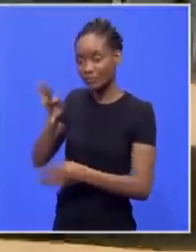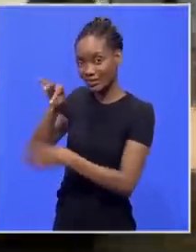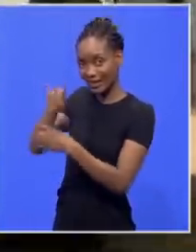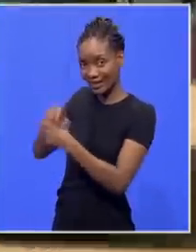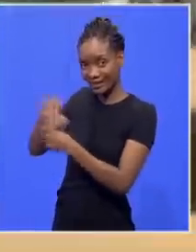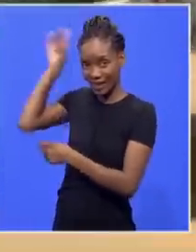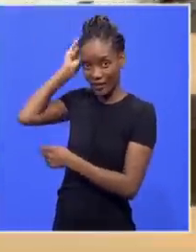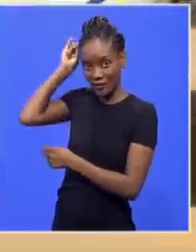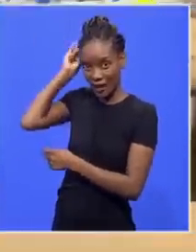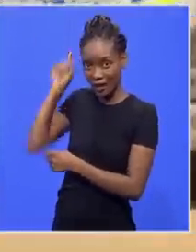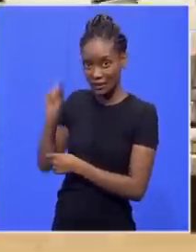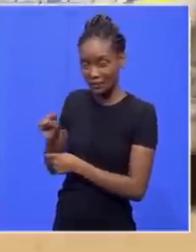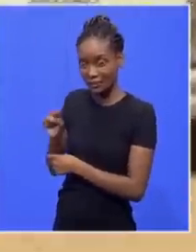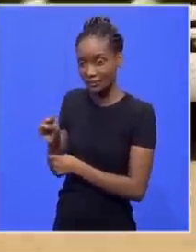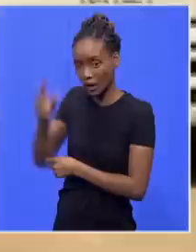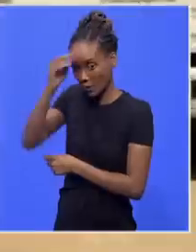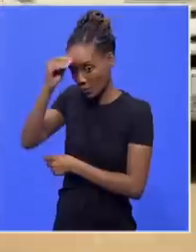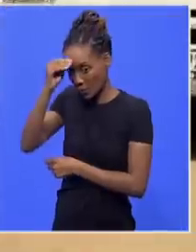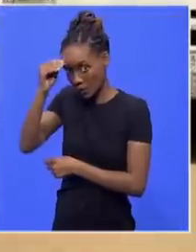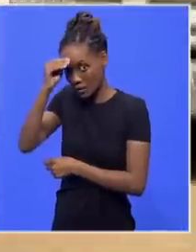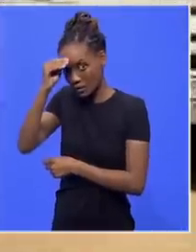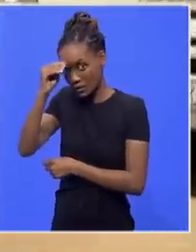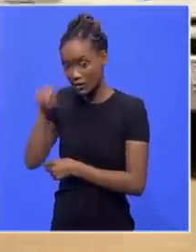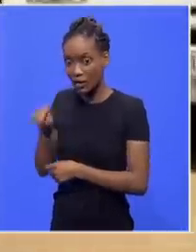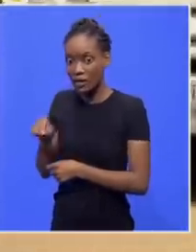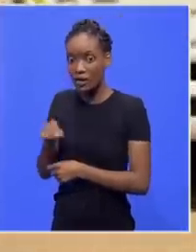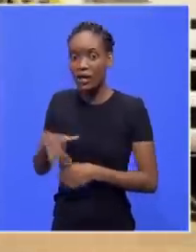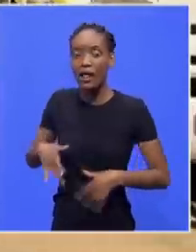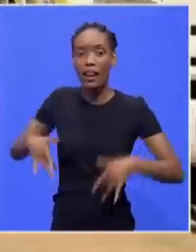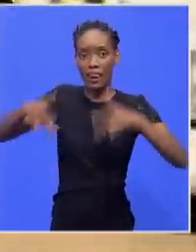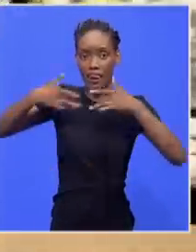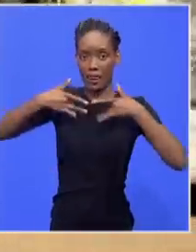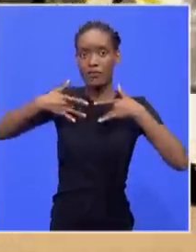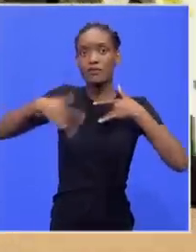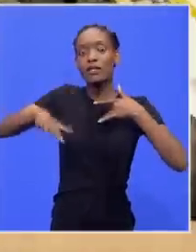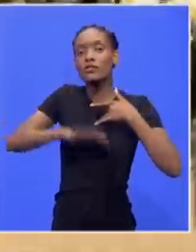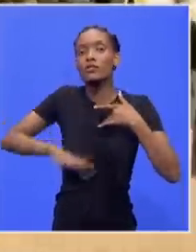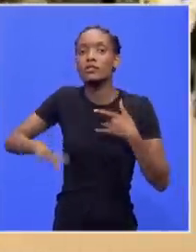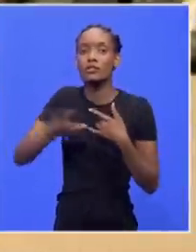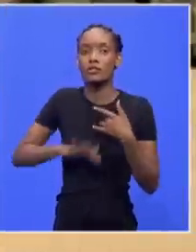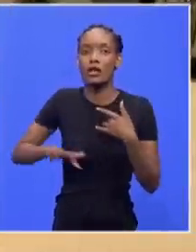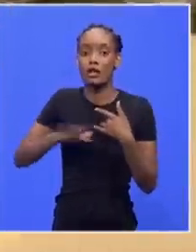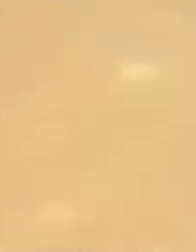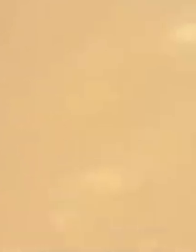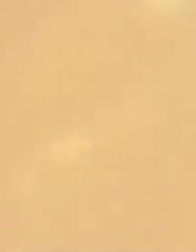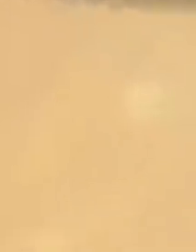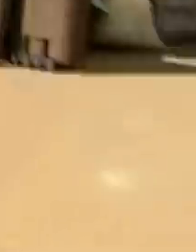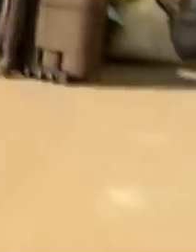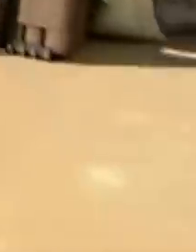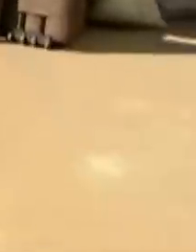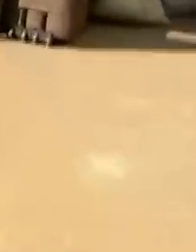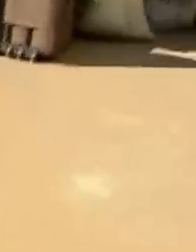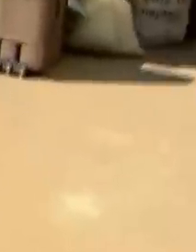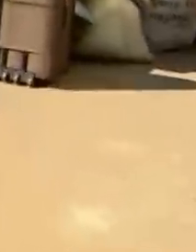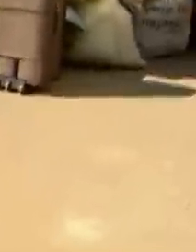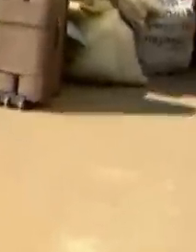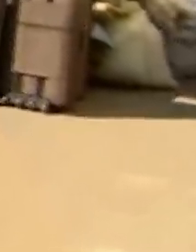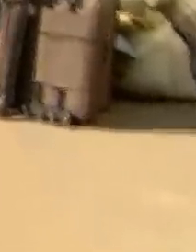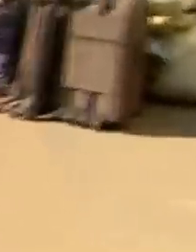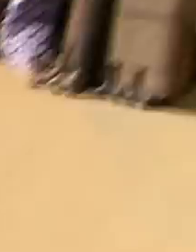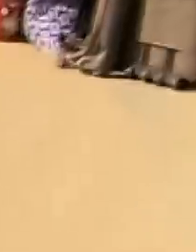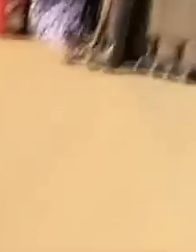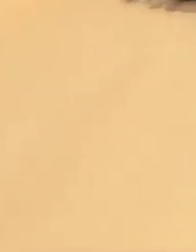is one who was living at this particular shelter right here. I spoke to her